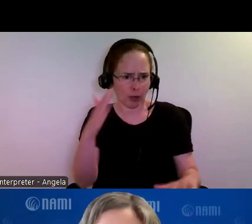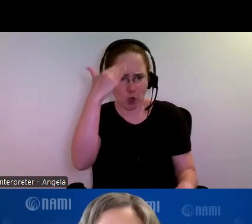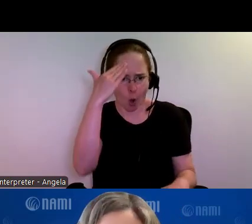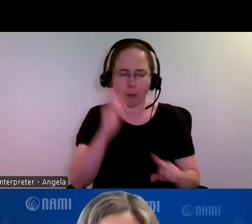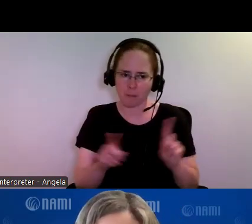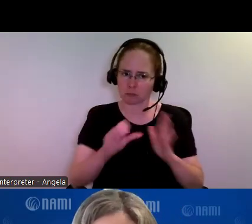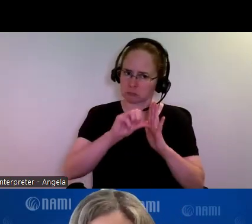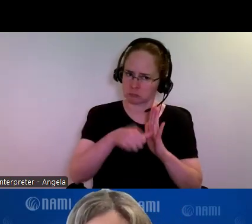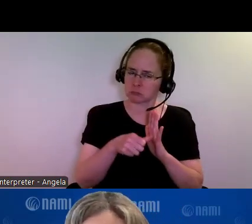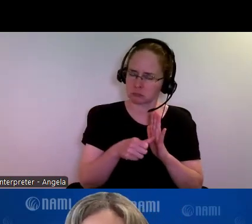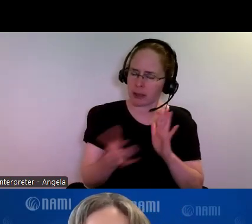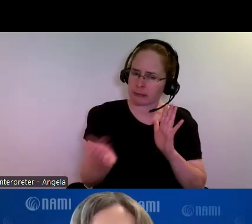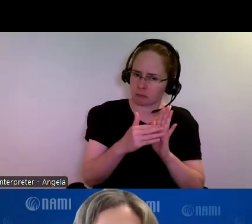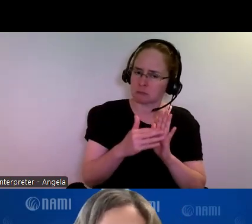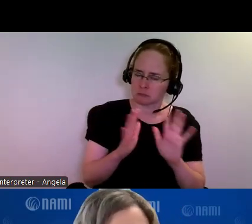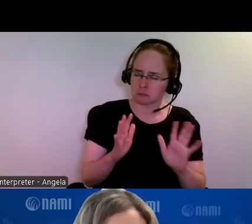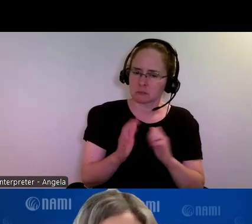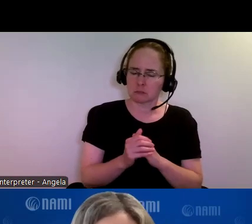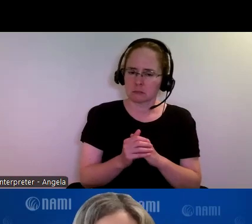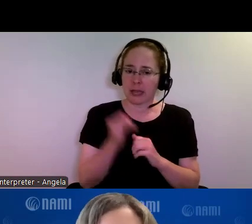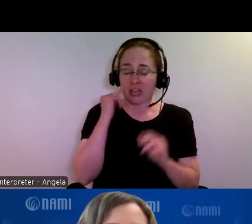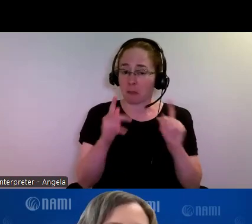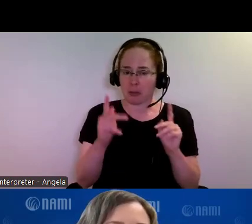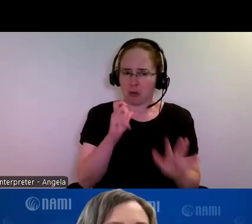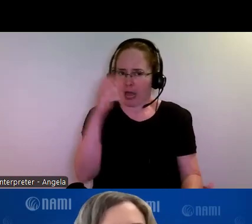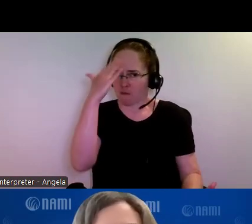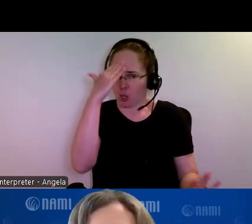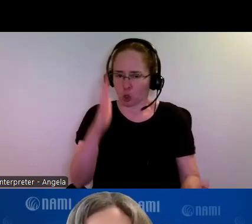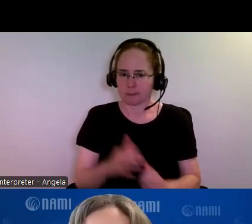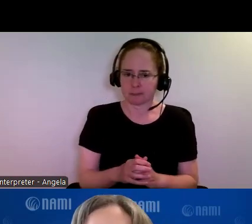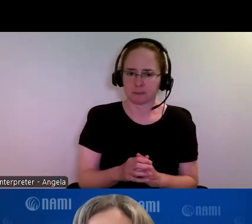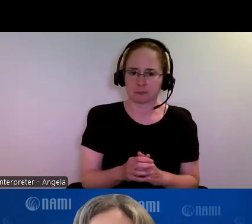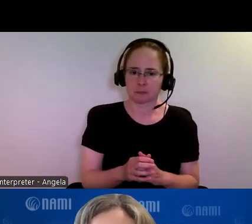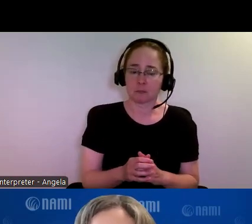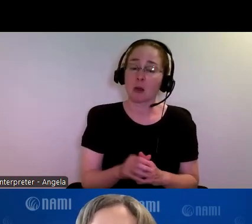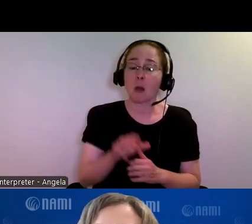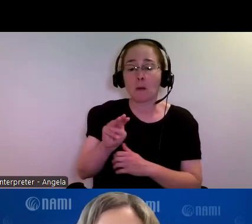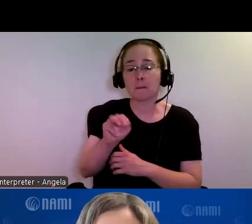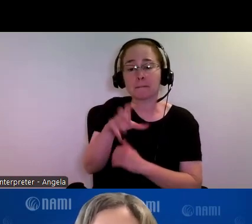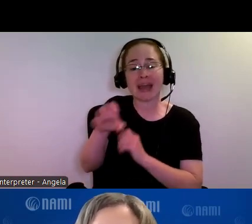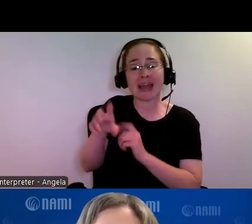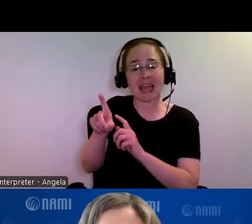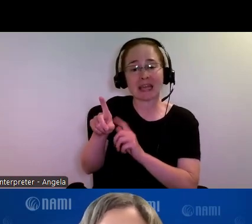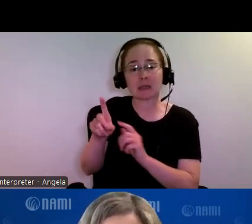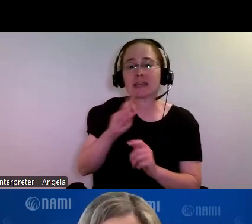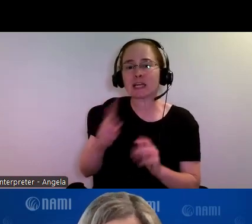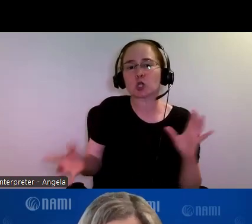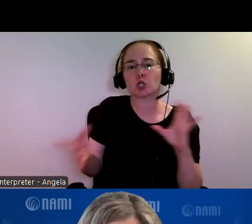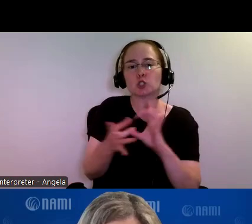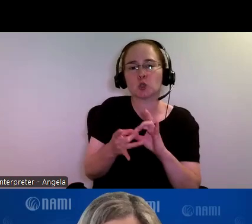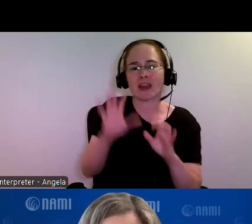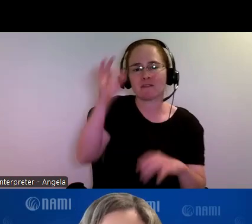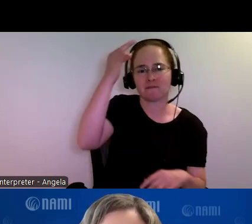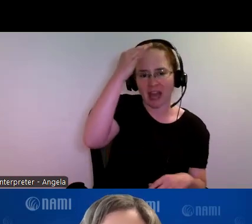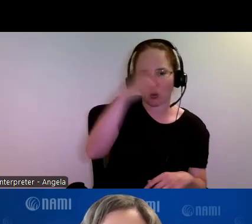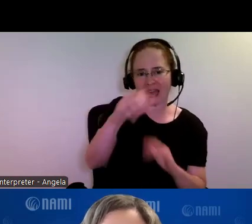sure that we set the framework appropriately for those who might not be as familiar, that Medicaid is a joint federal-state